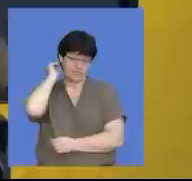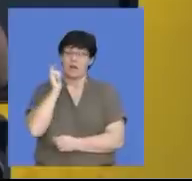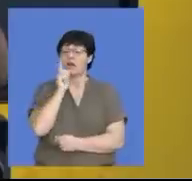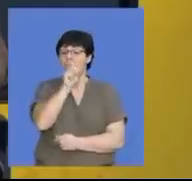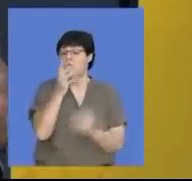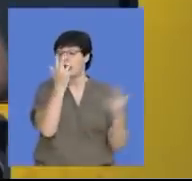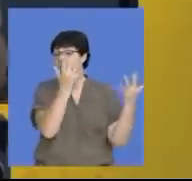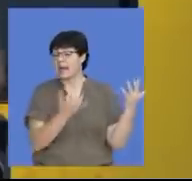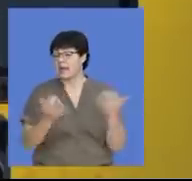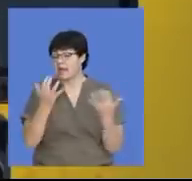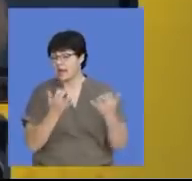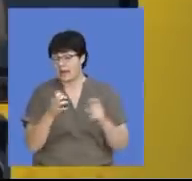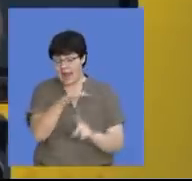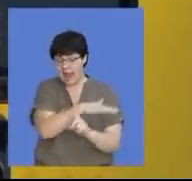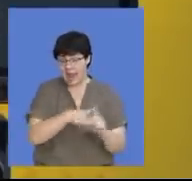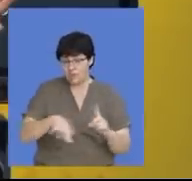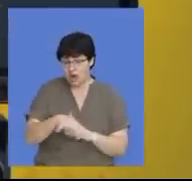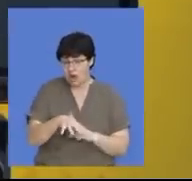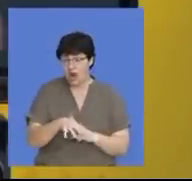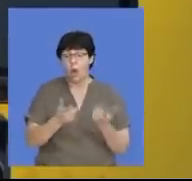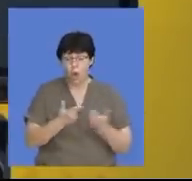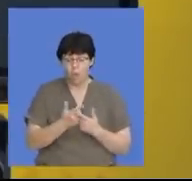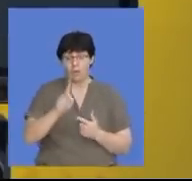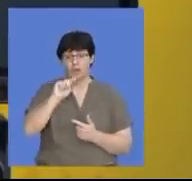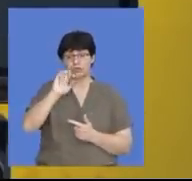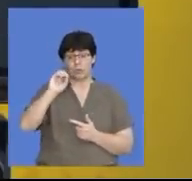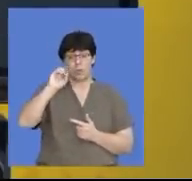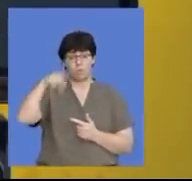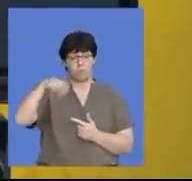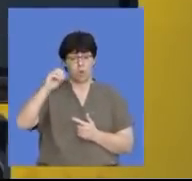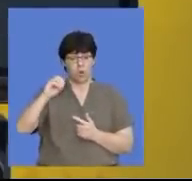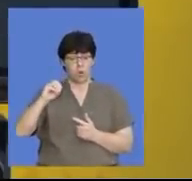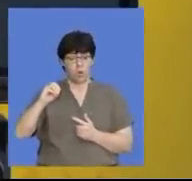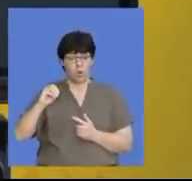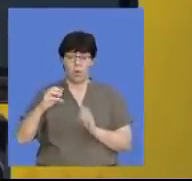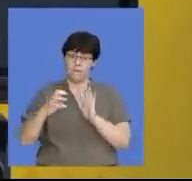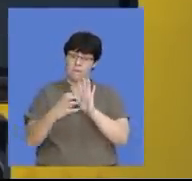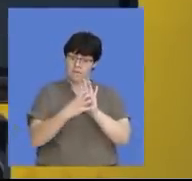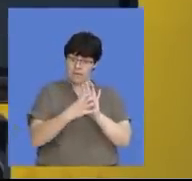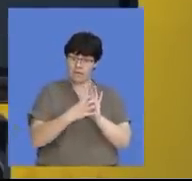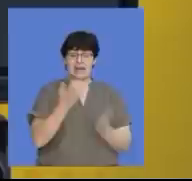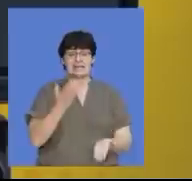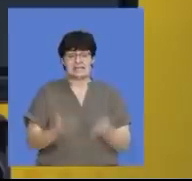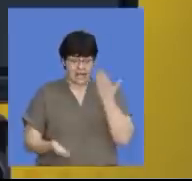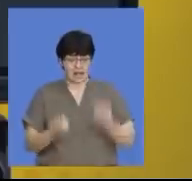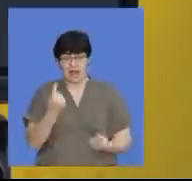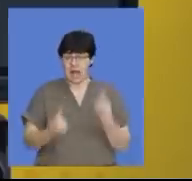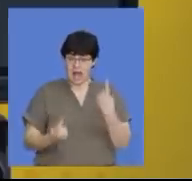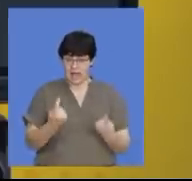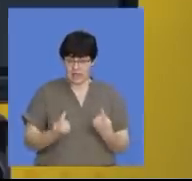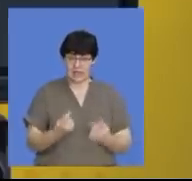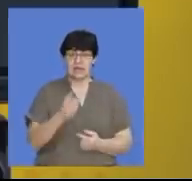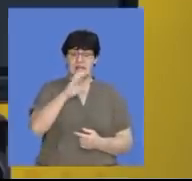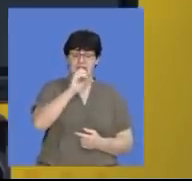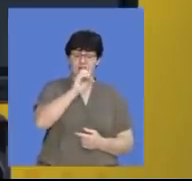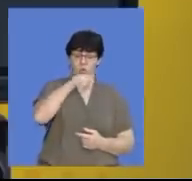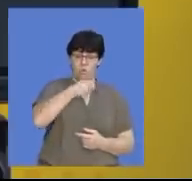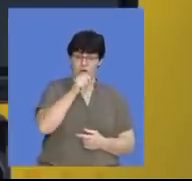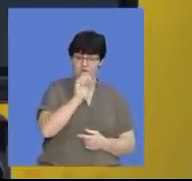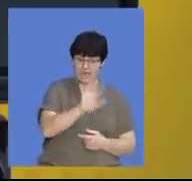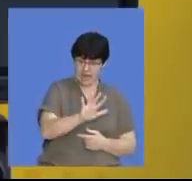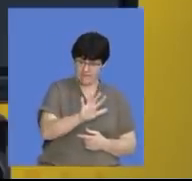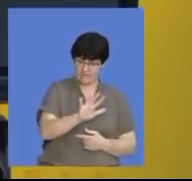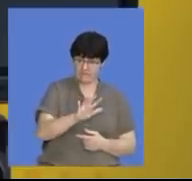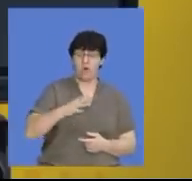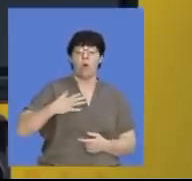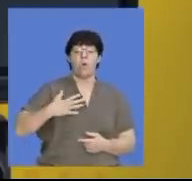are calculating area on a topographical map, your scales must be either 0.5 if I